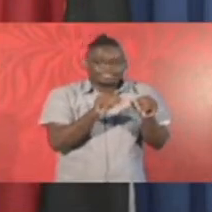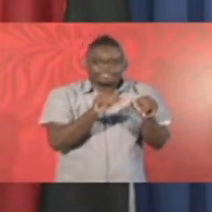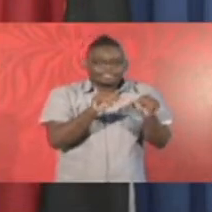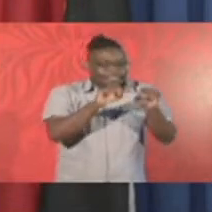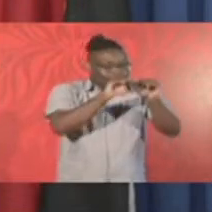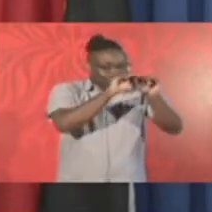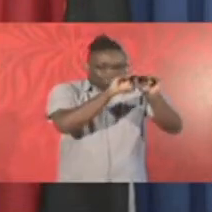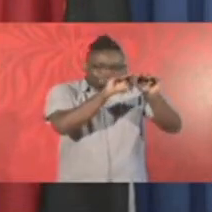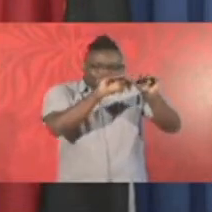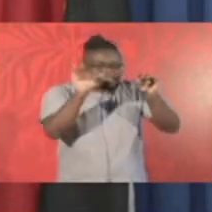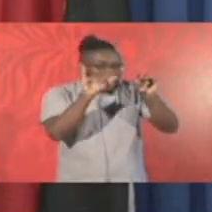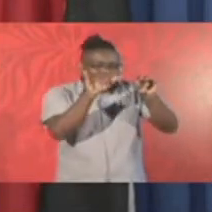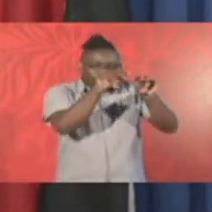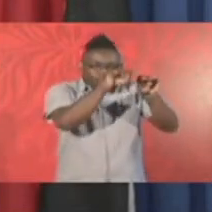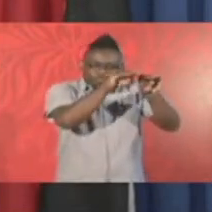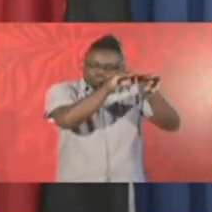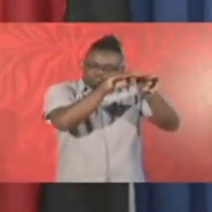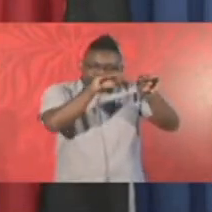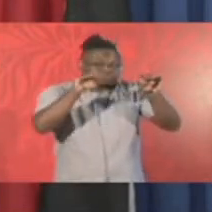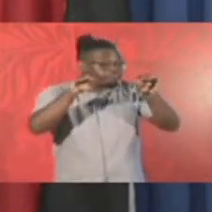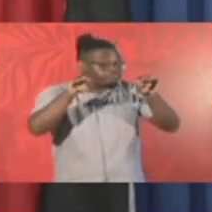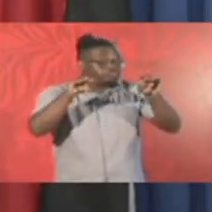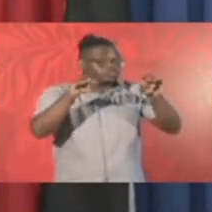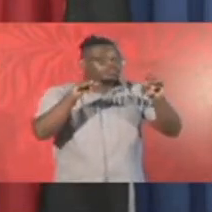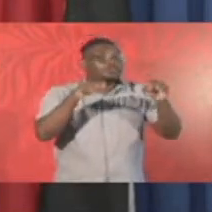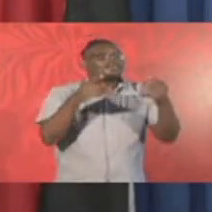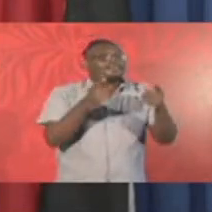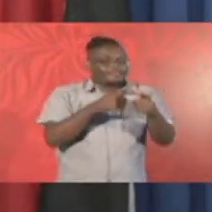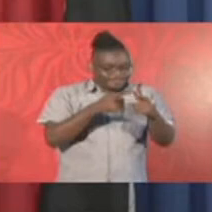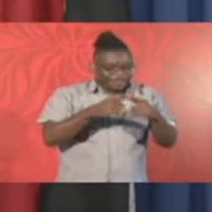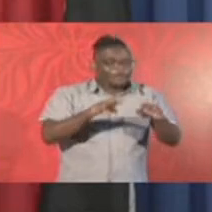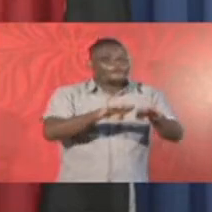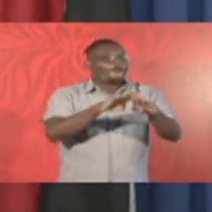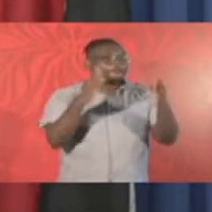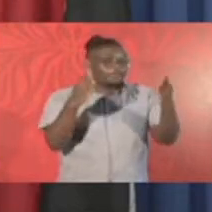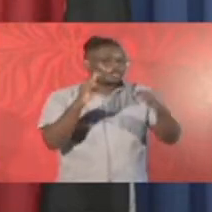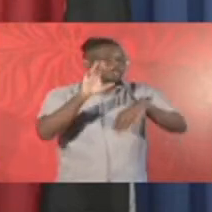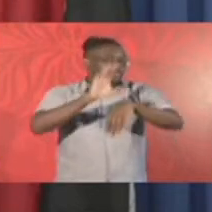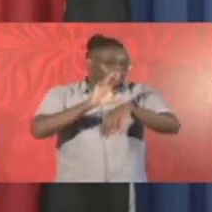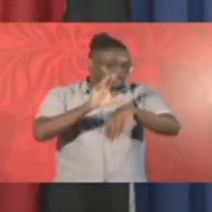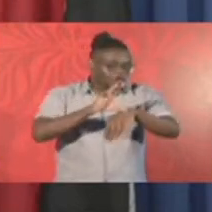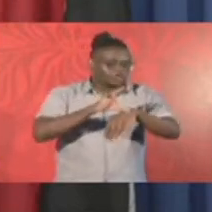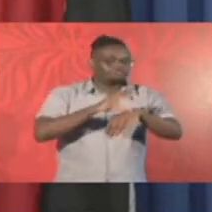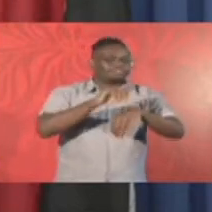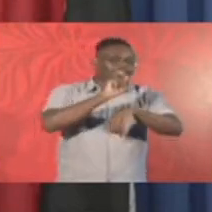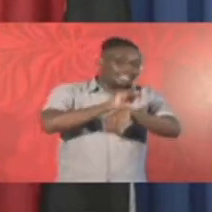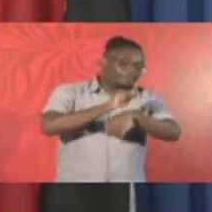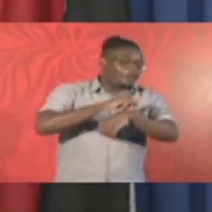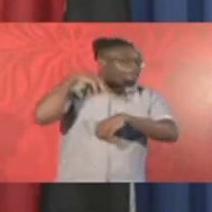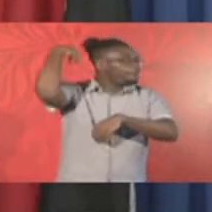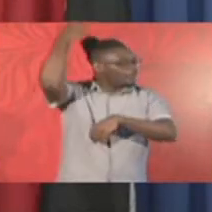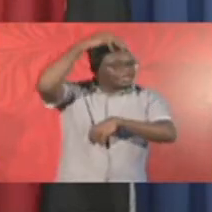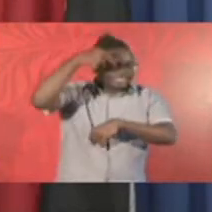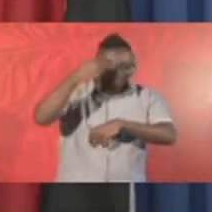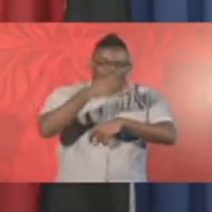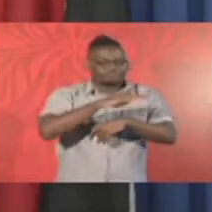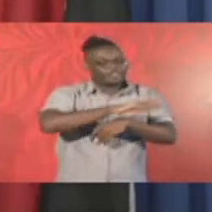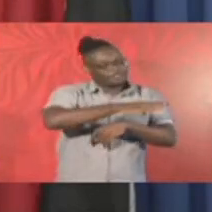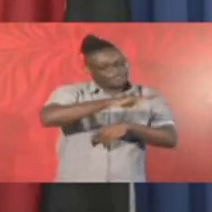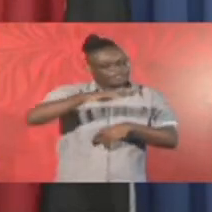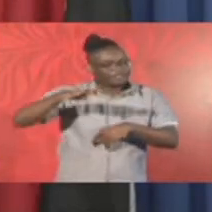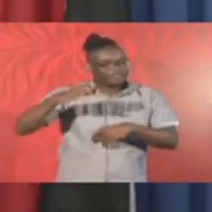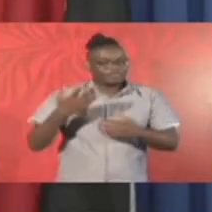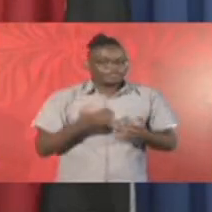church services at churches and other mosques and mandis and wherever you worship, with some restriction of